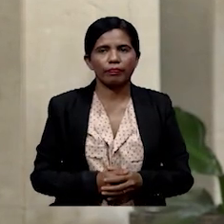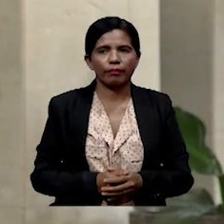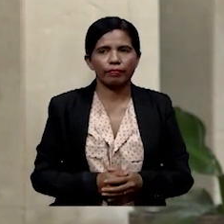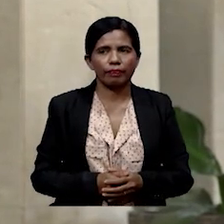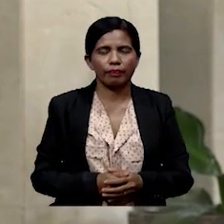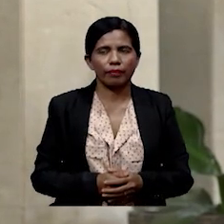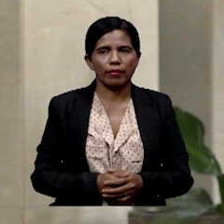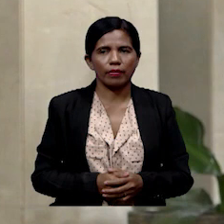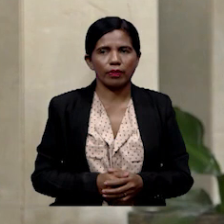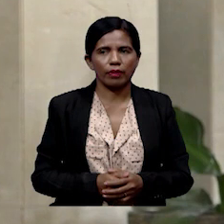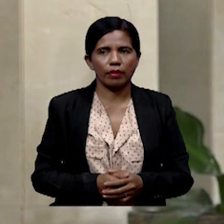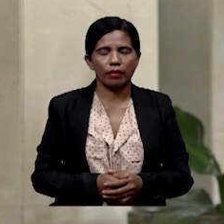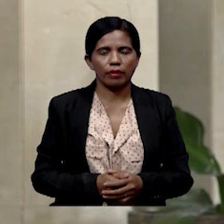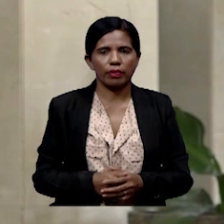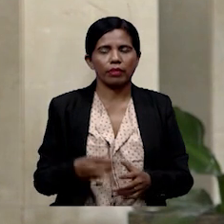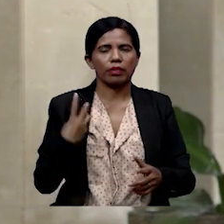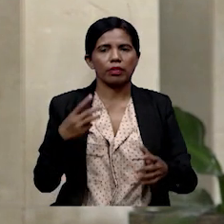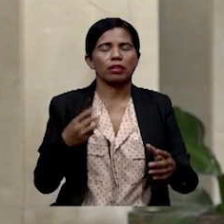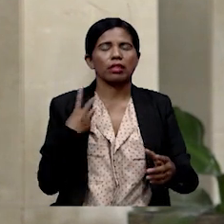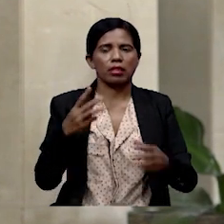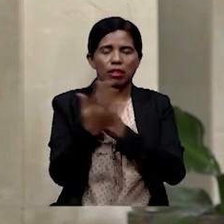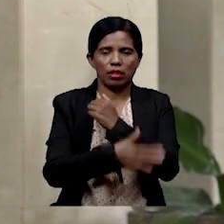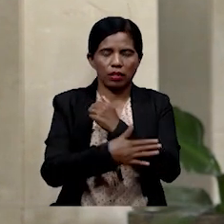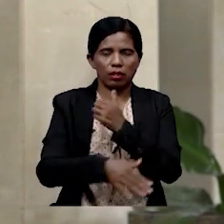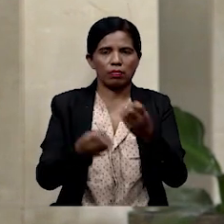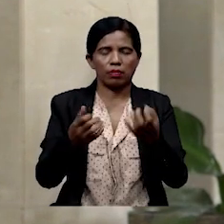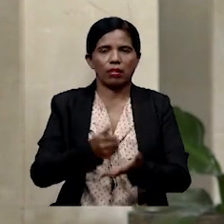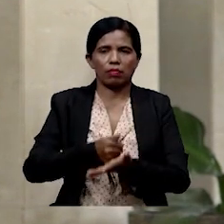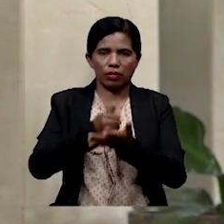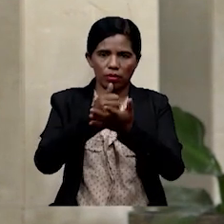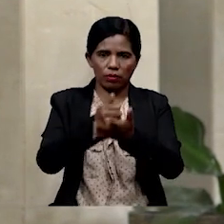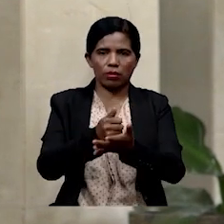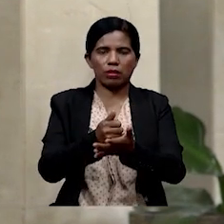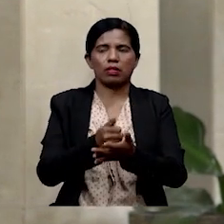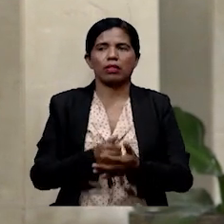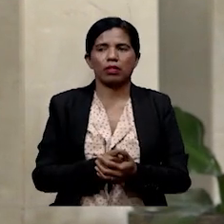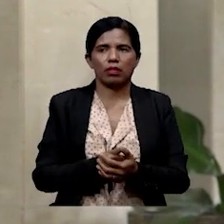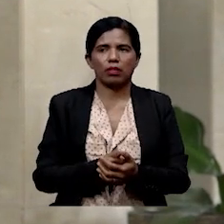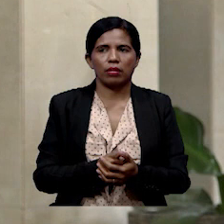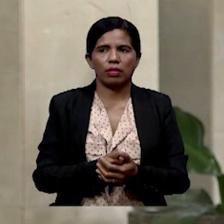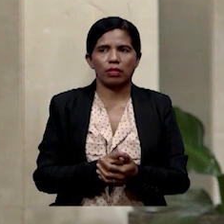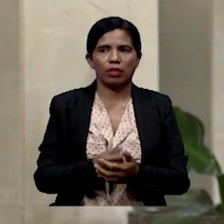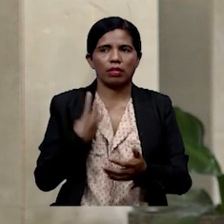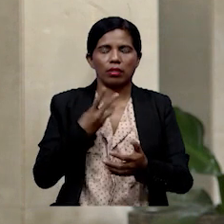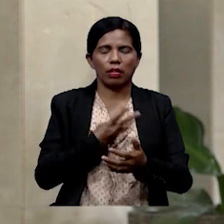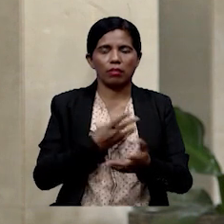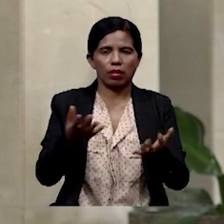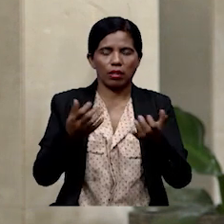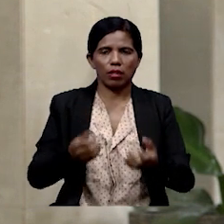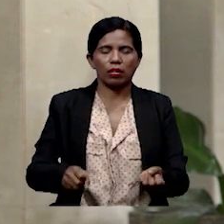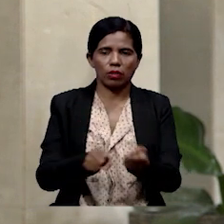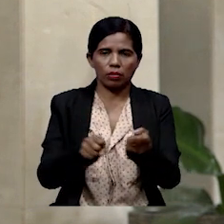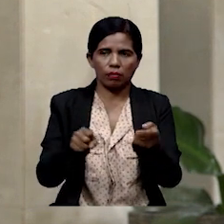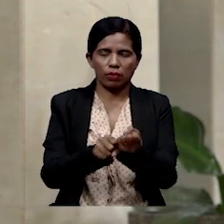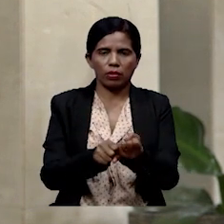face, especially when it's on the early stages, so we are a major contributor